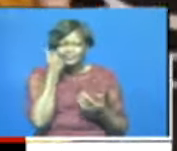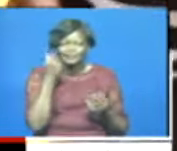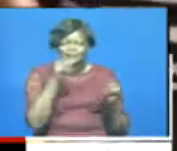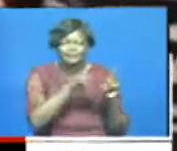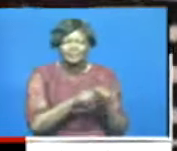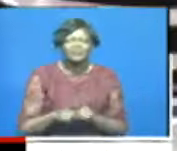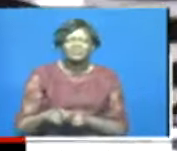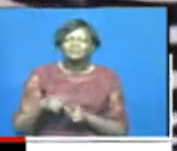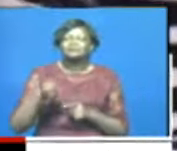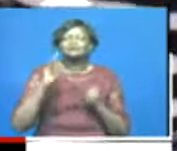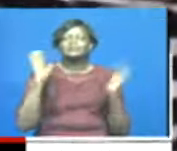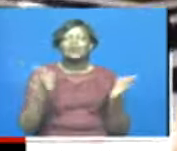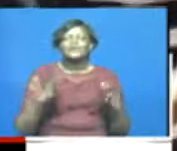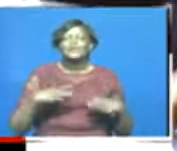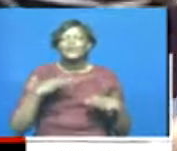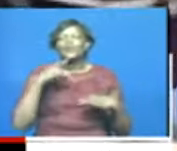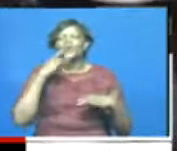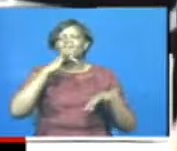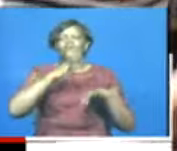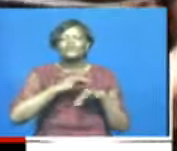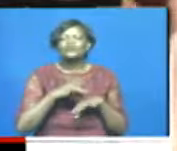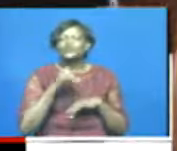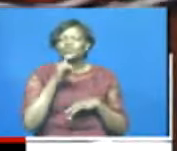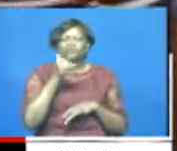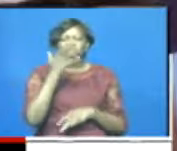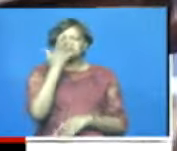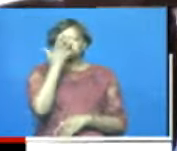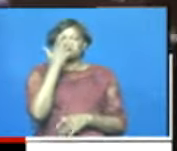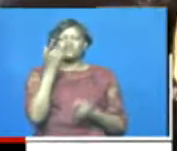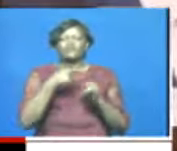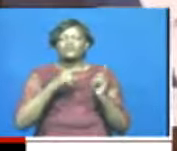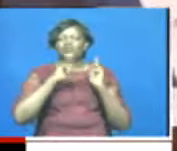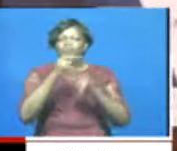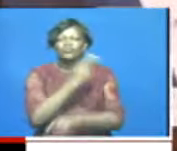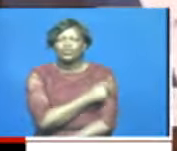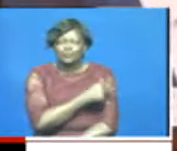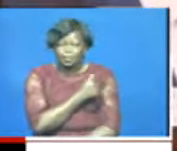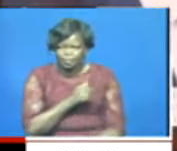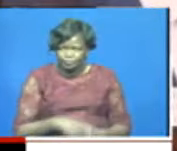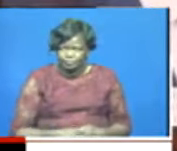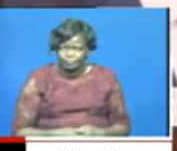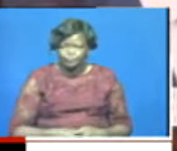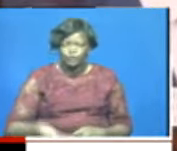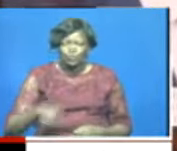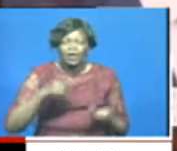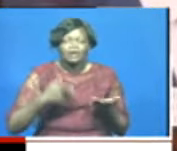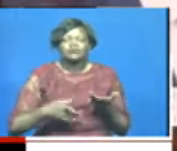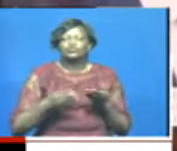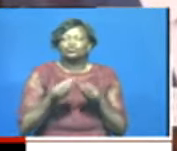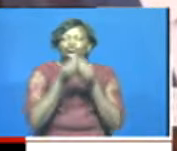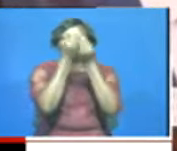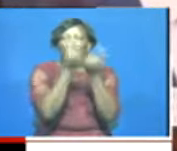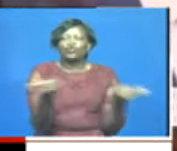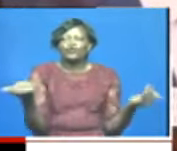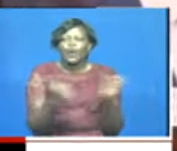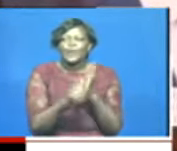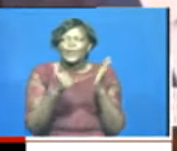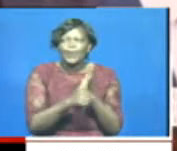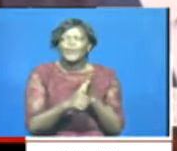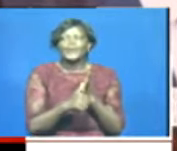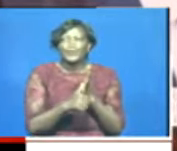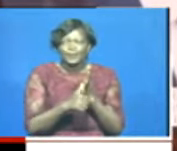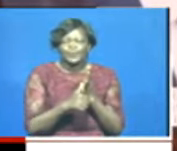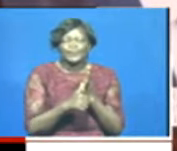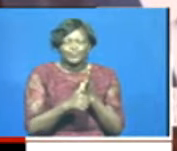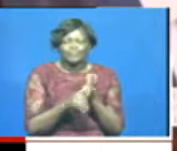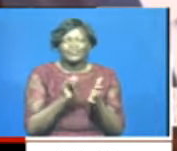he urged those affected not to shy away from seeking assistance. We are here to tackle a problem